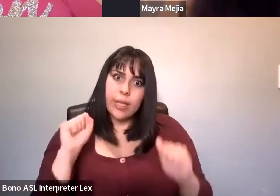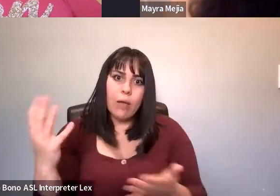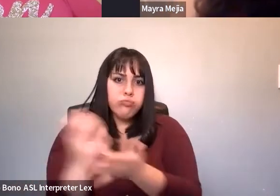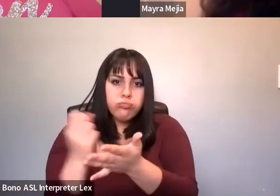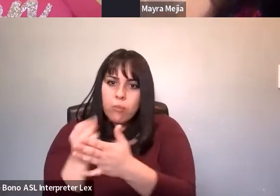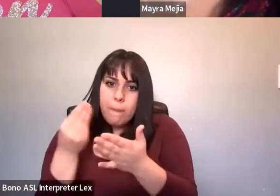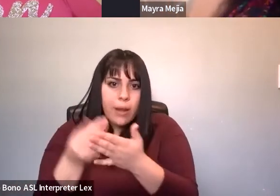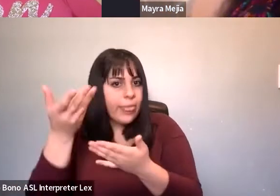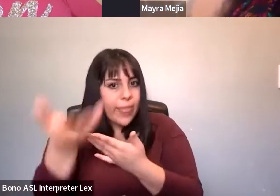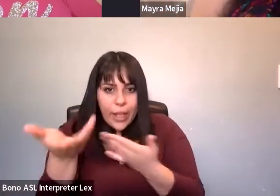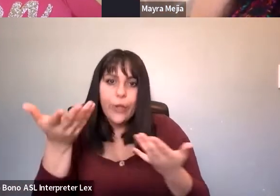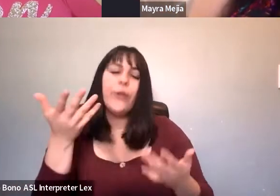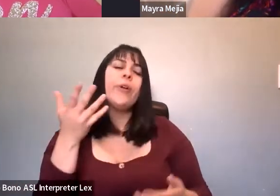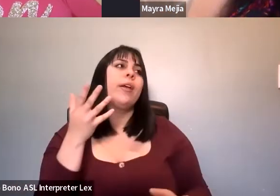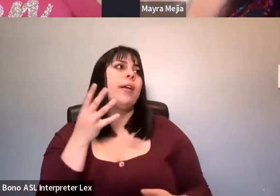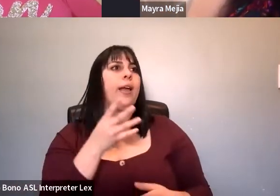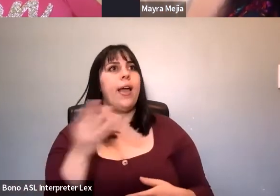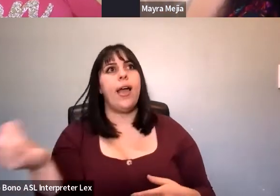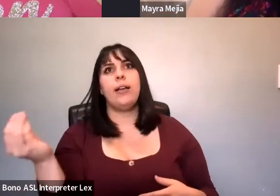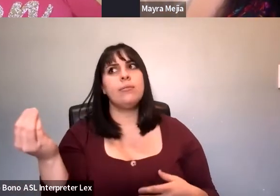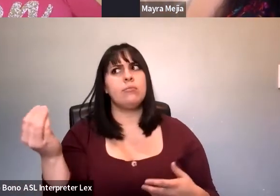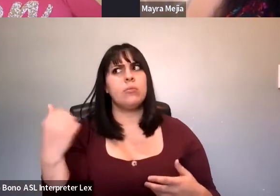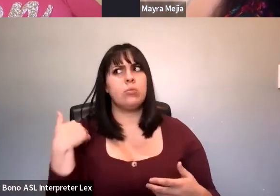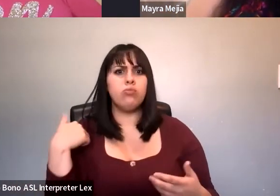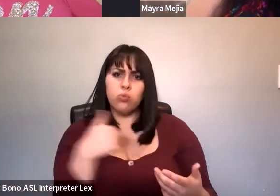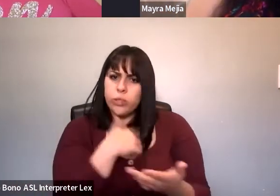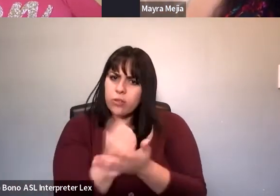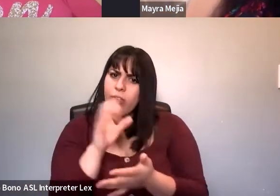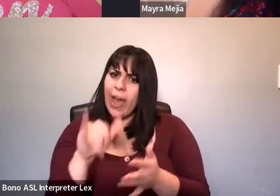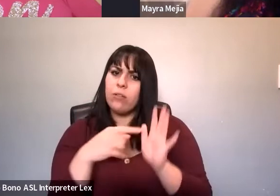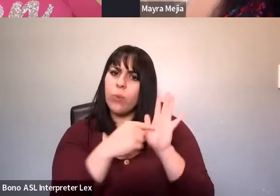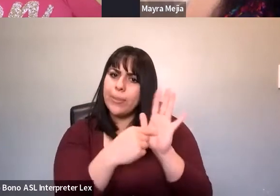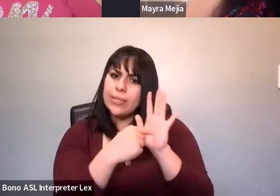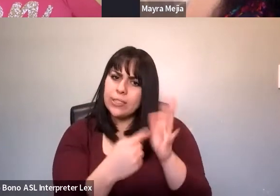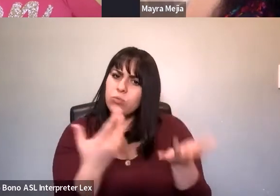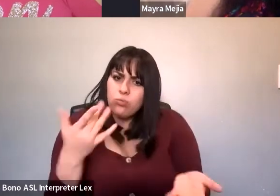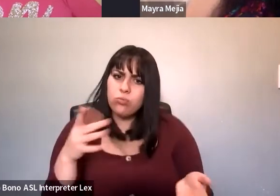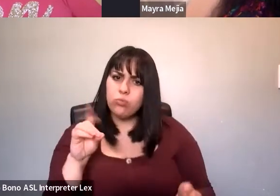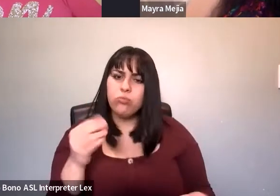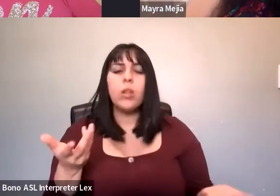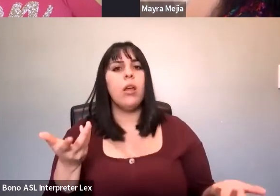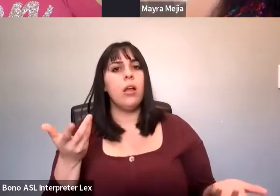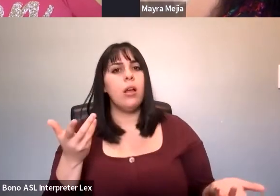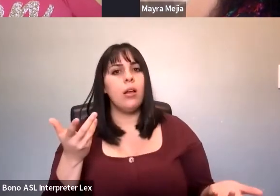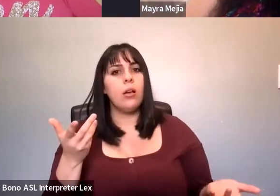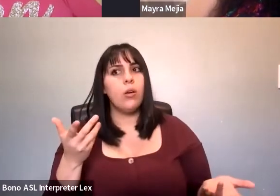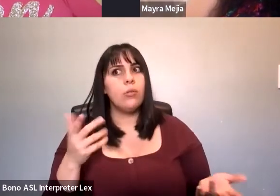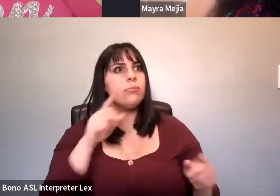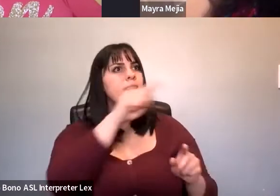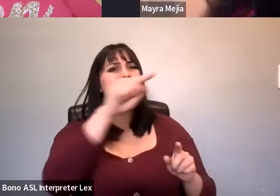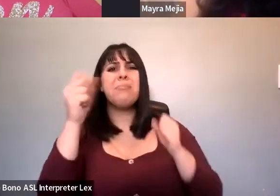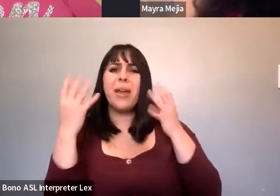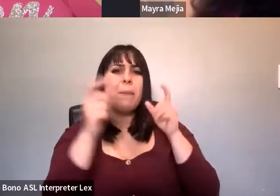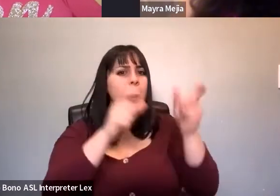there. And, we deserve that representation. There's so many people out here have amazing opinions,